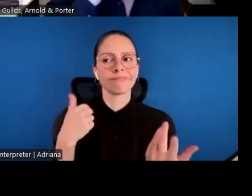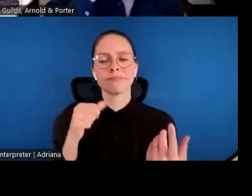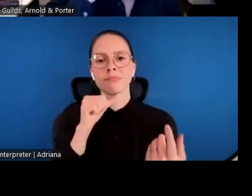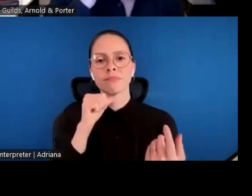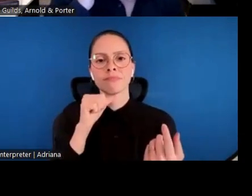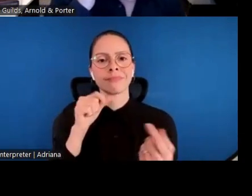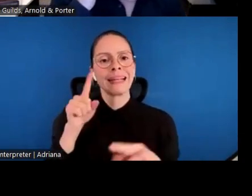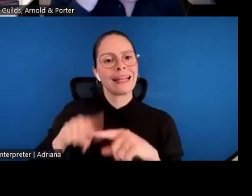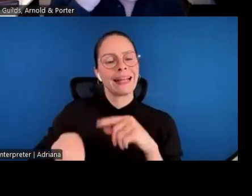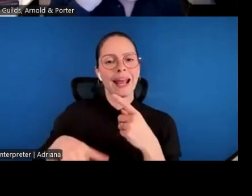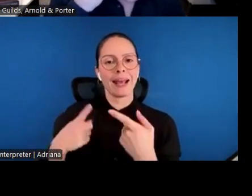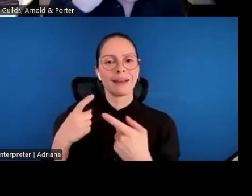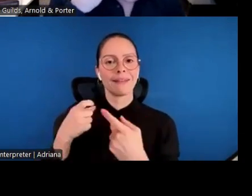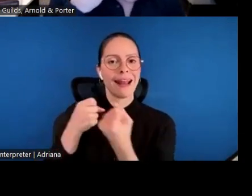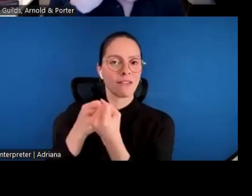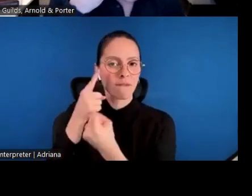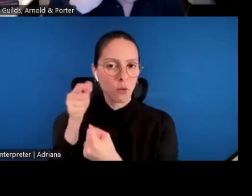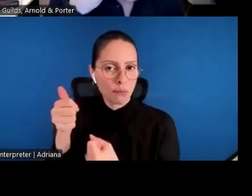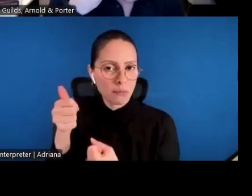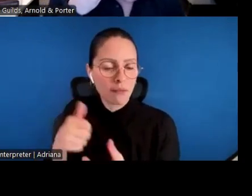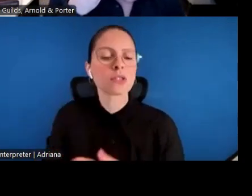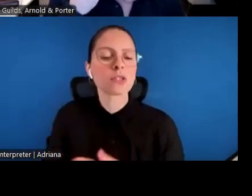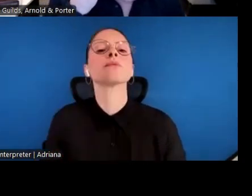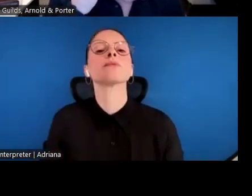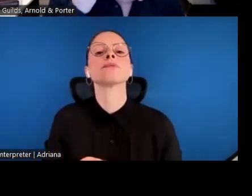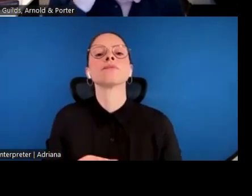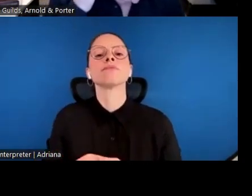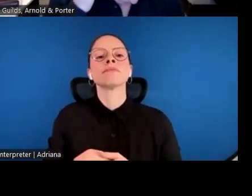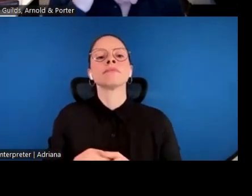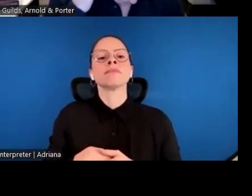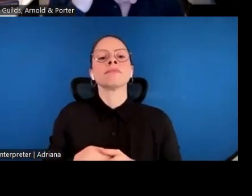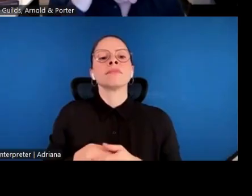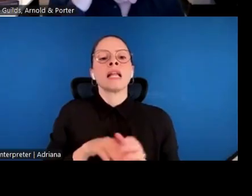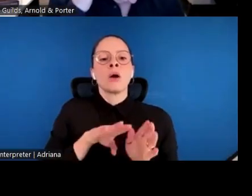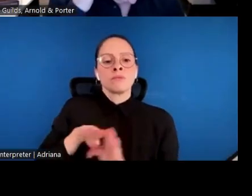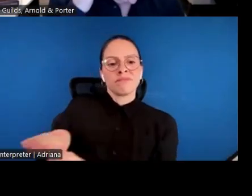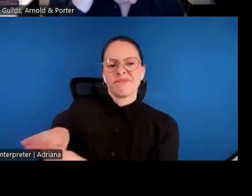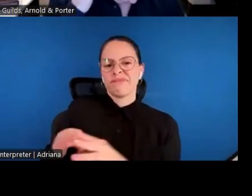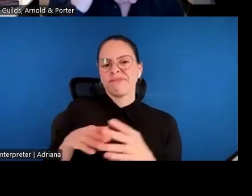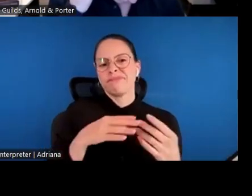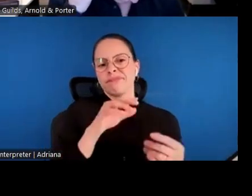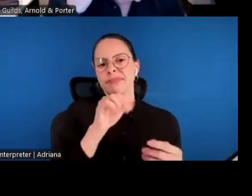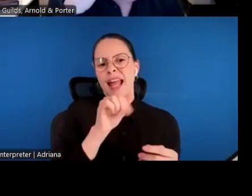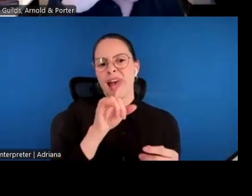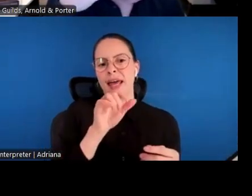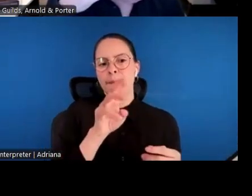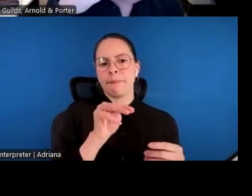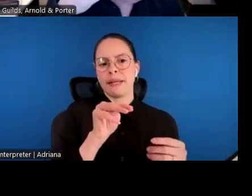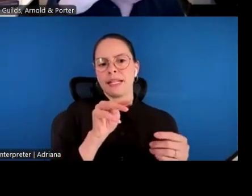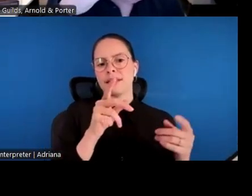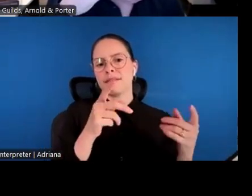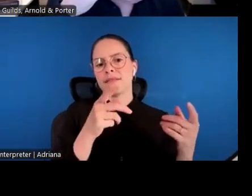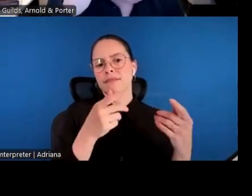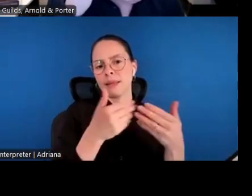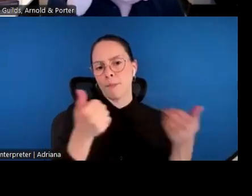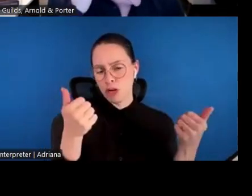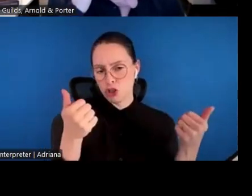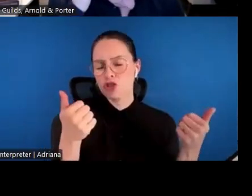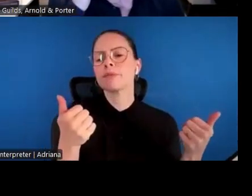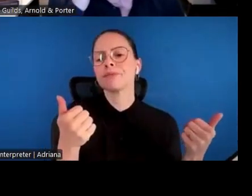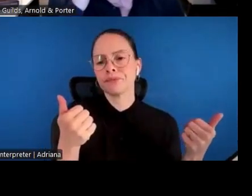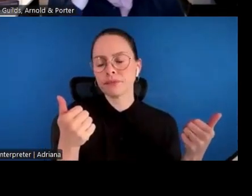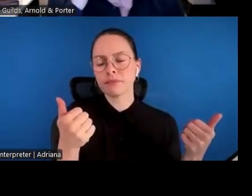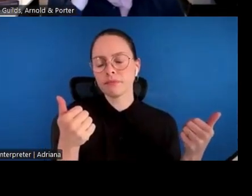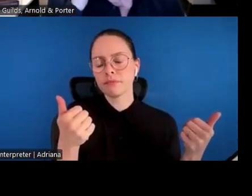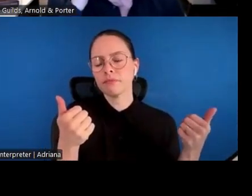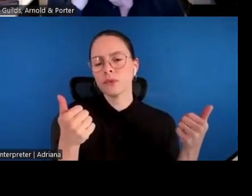just something to say about administrative separations, and we can't go a deep dive in that, but that is, in the military, it's